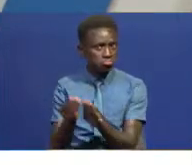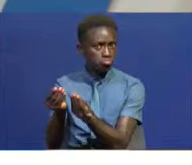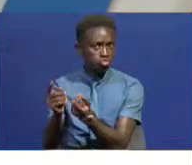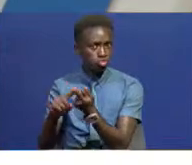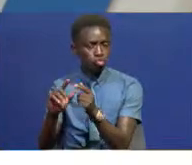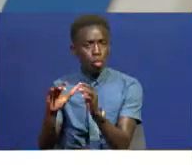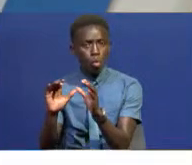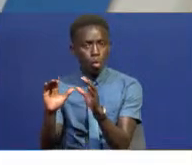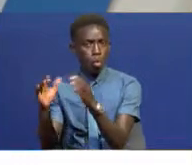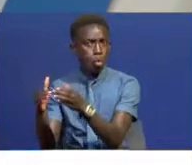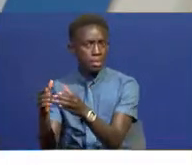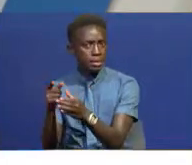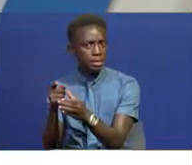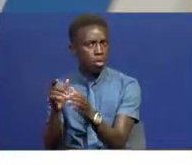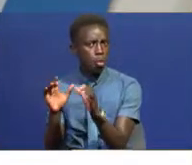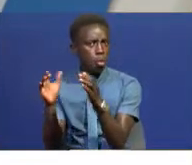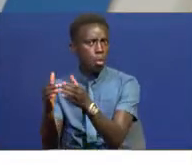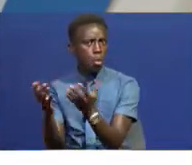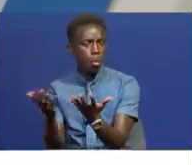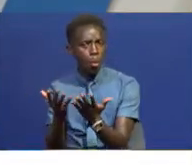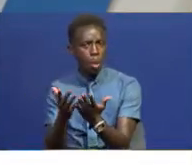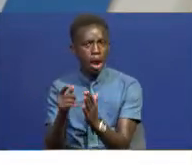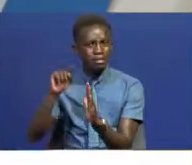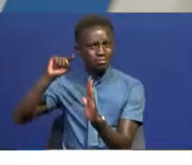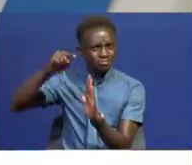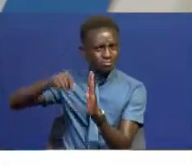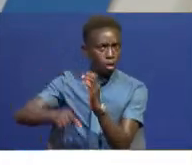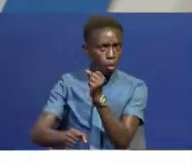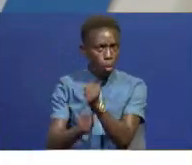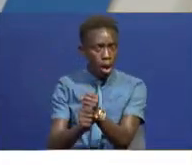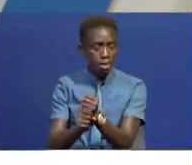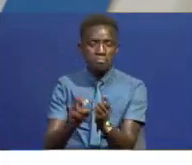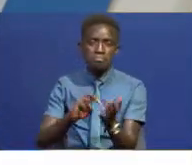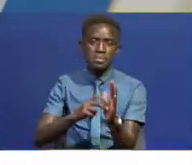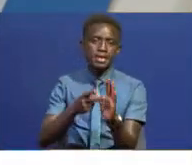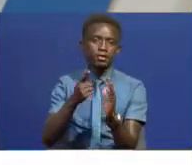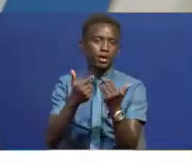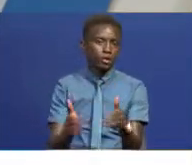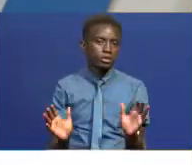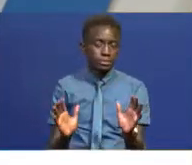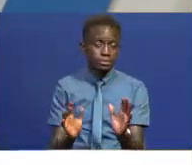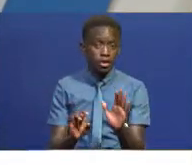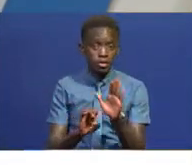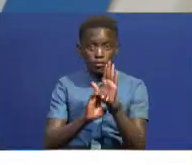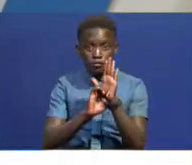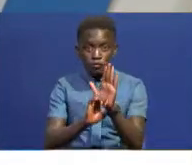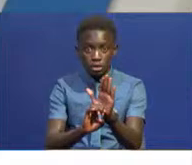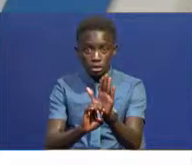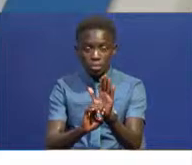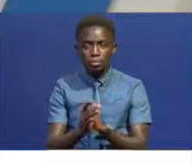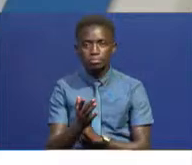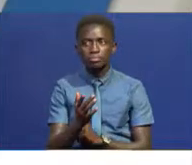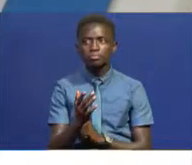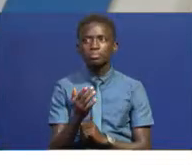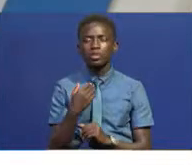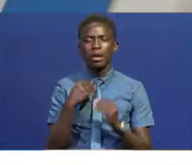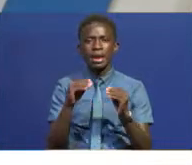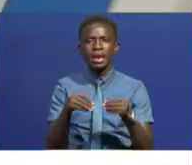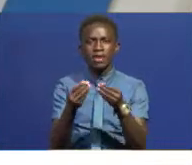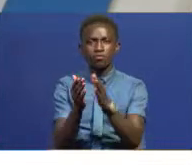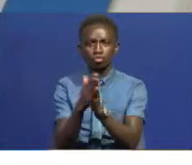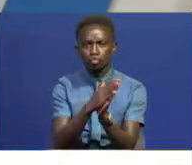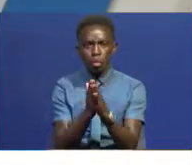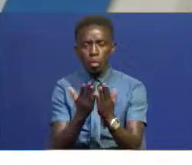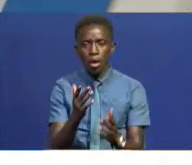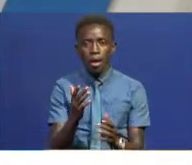to the community, the community where the mining is operating, you lose. Okay. For instance, I want to give a scenario of Kioria